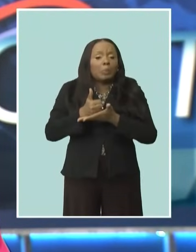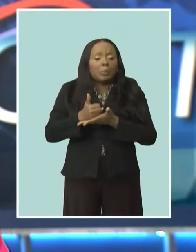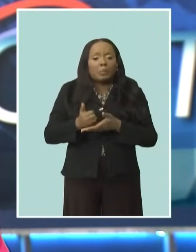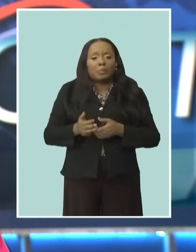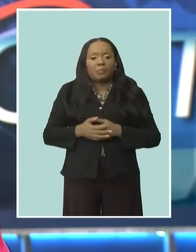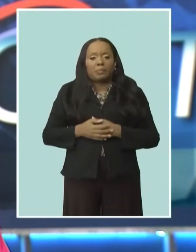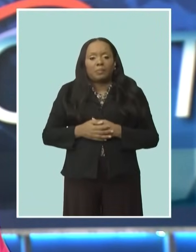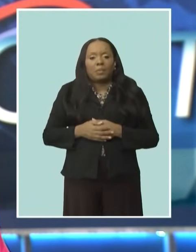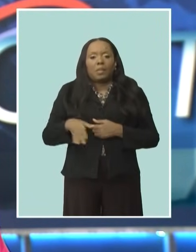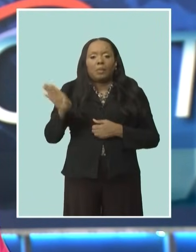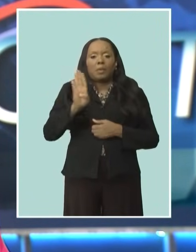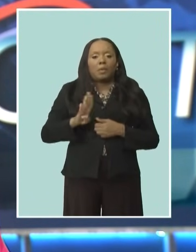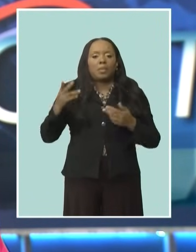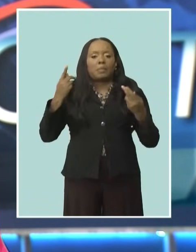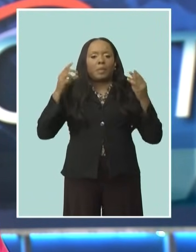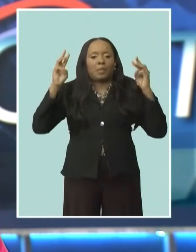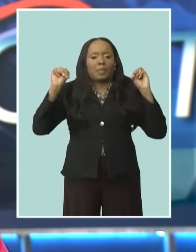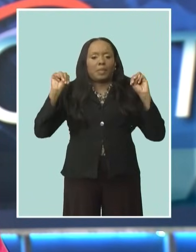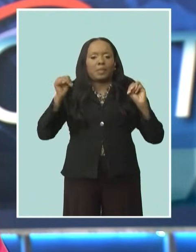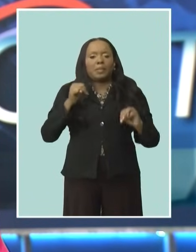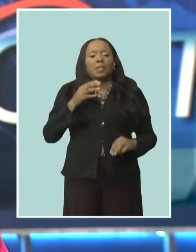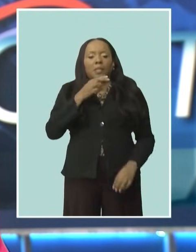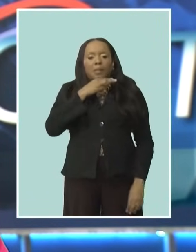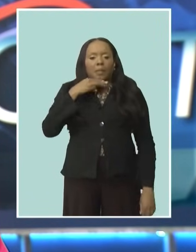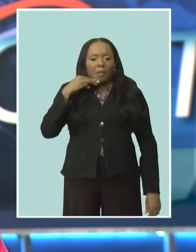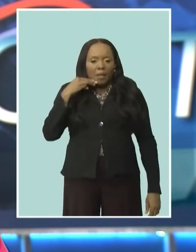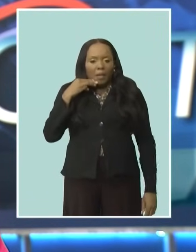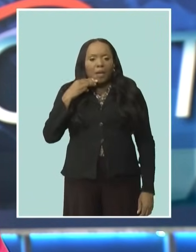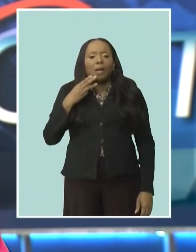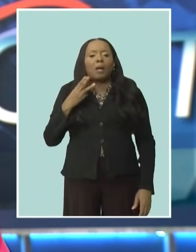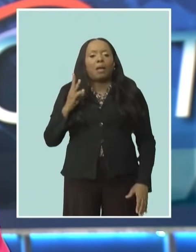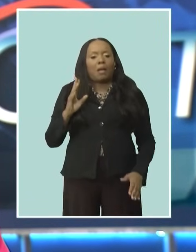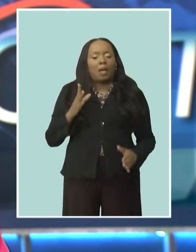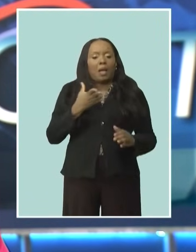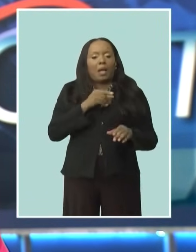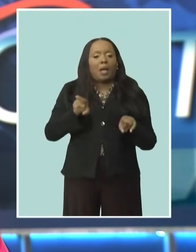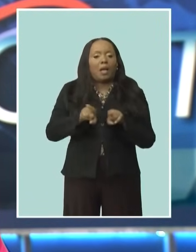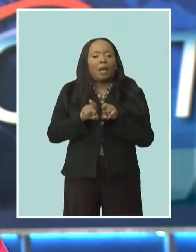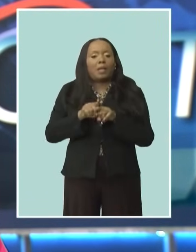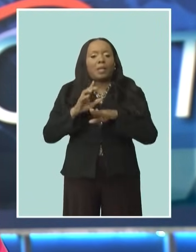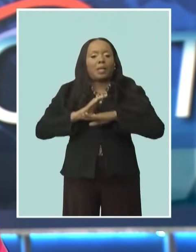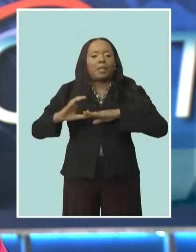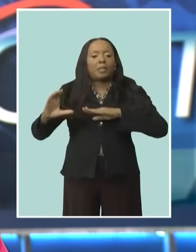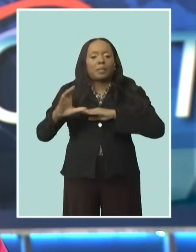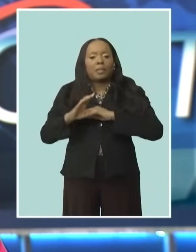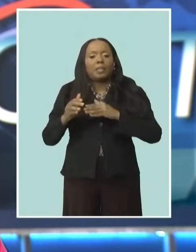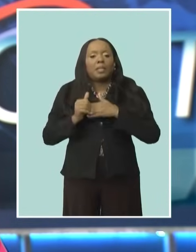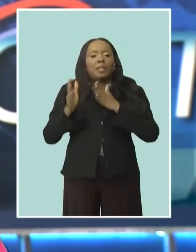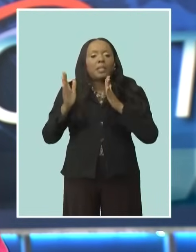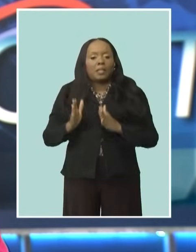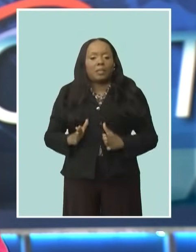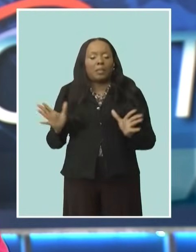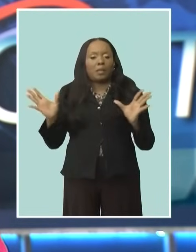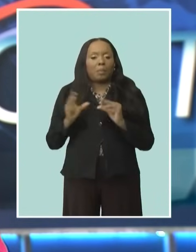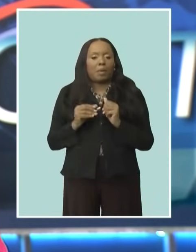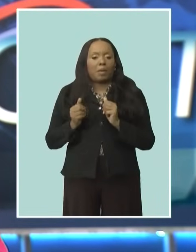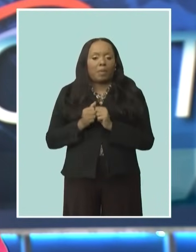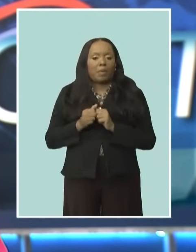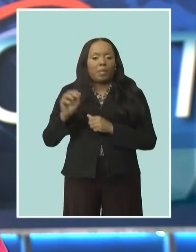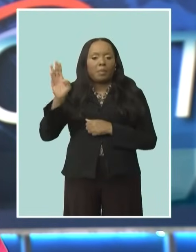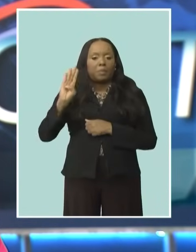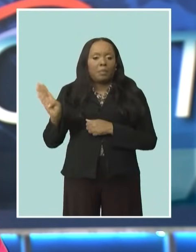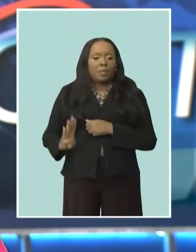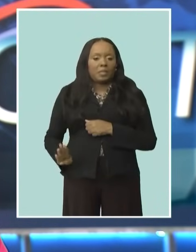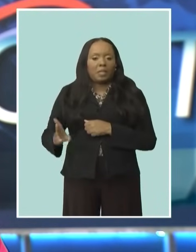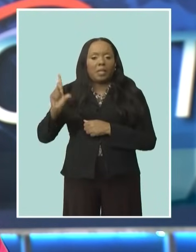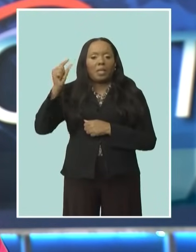Barbados Prime Minister and CARICOM Chairman Mley is among Caribbean leaders who have met with the